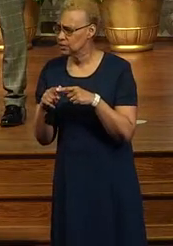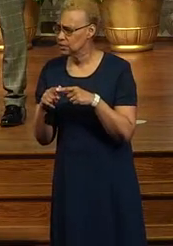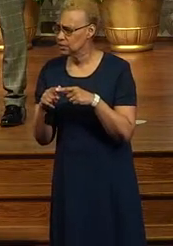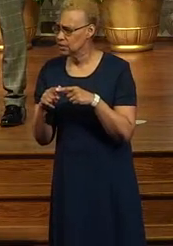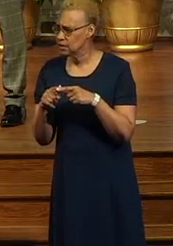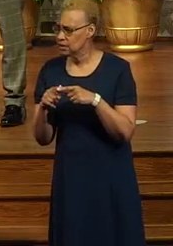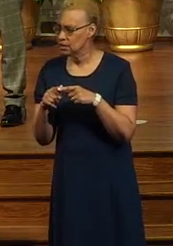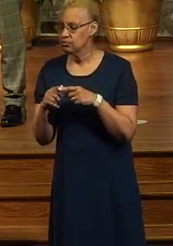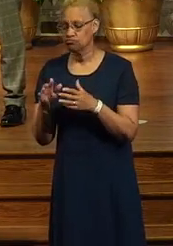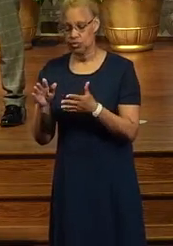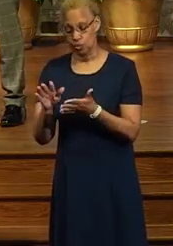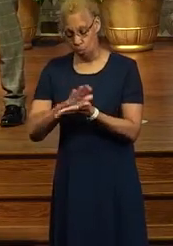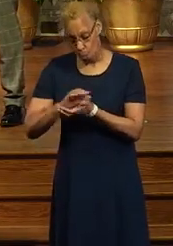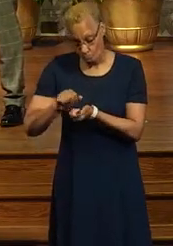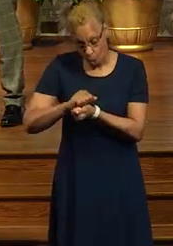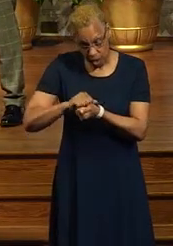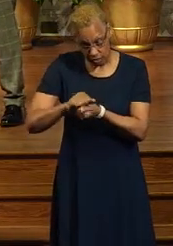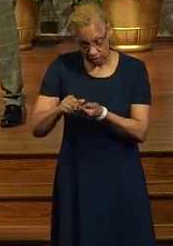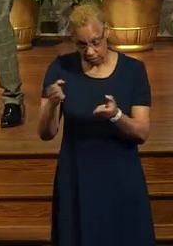to the car wash.